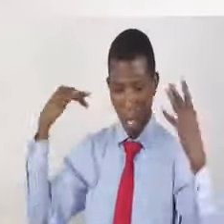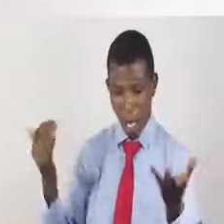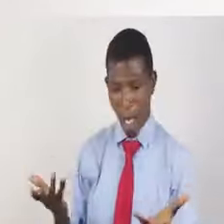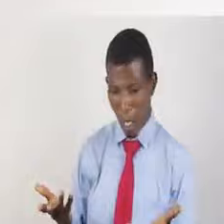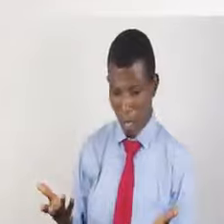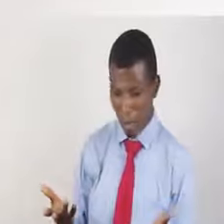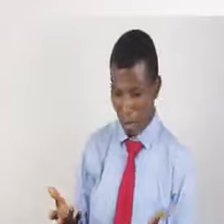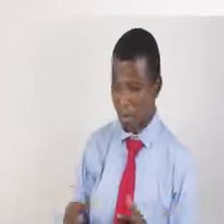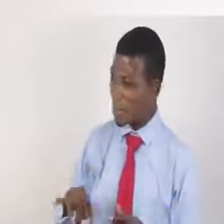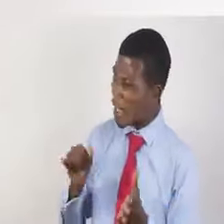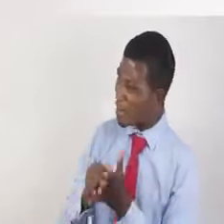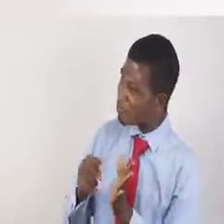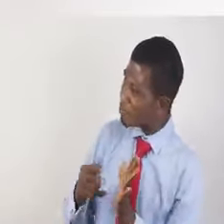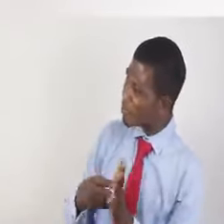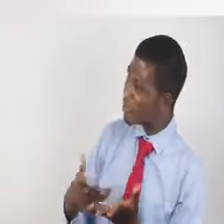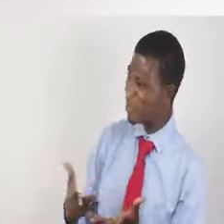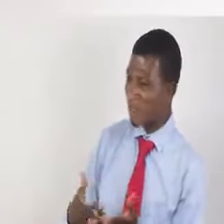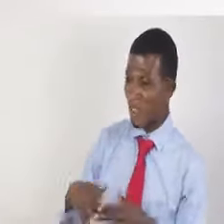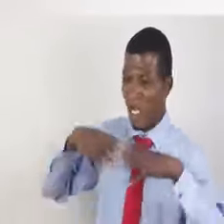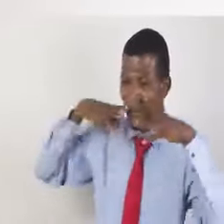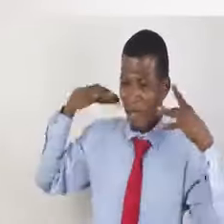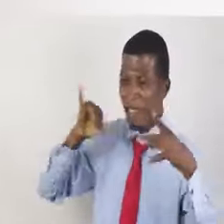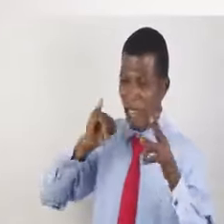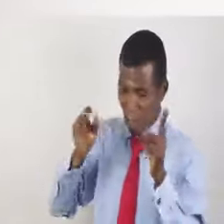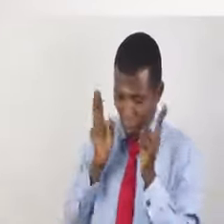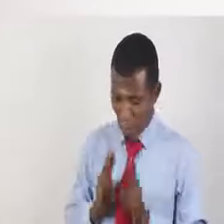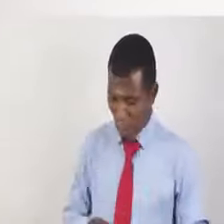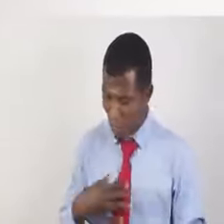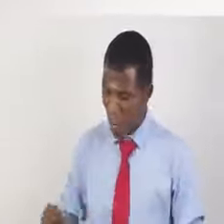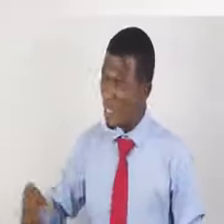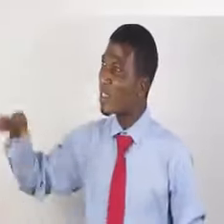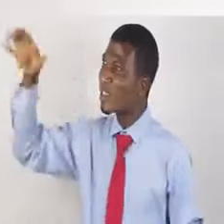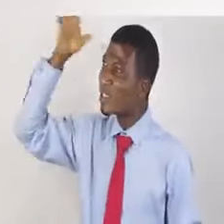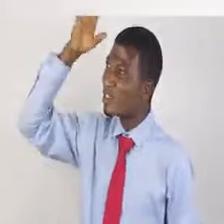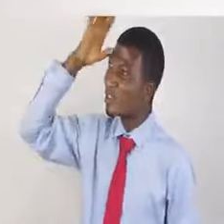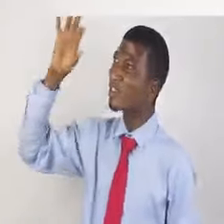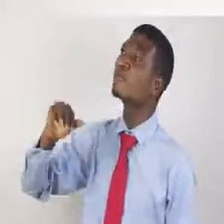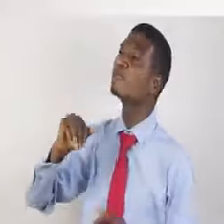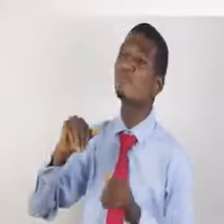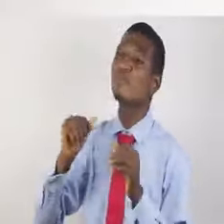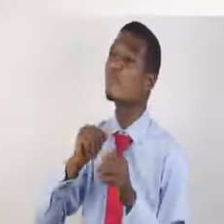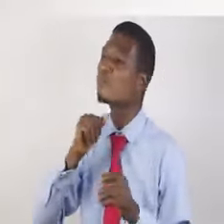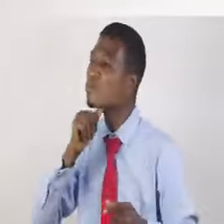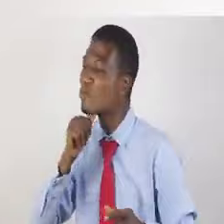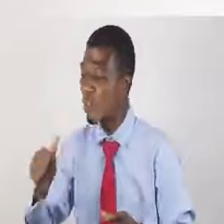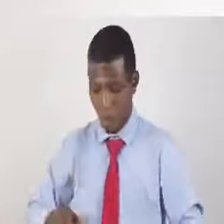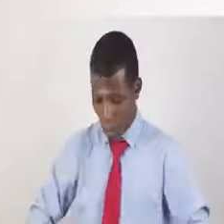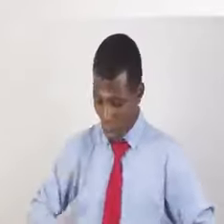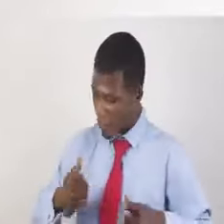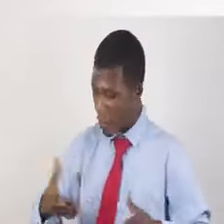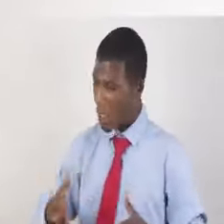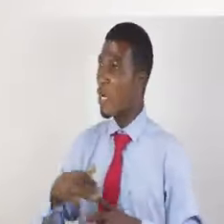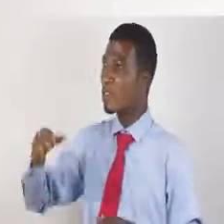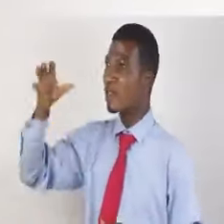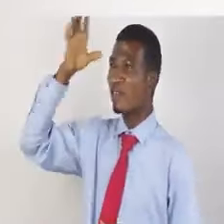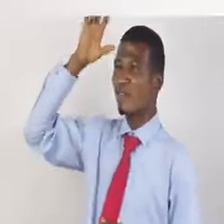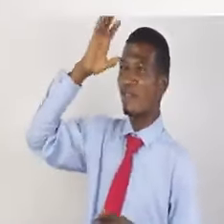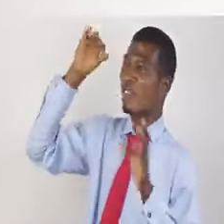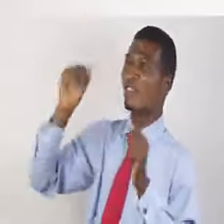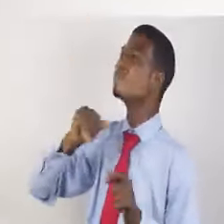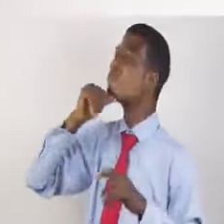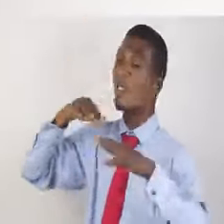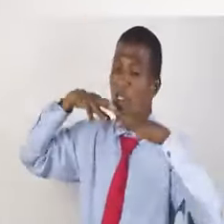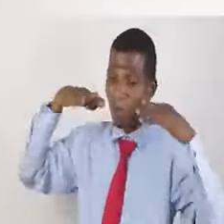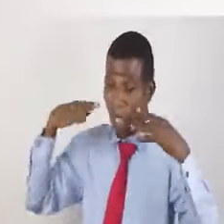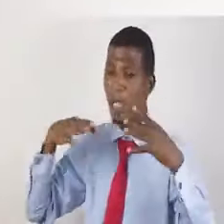ability to smile is one that belongs to humans, and so the sun, as a non-living thing, cannot smile.